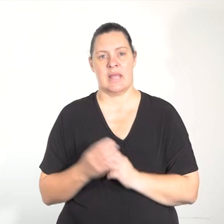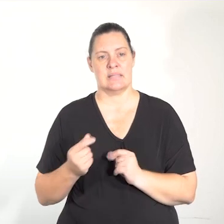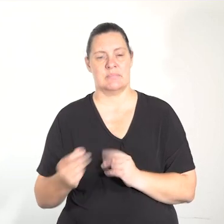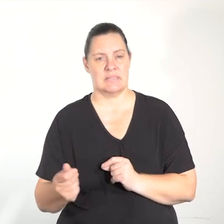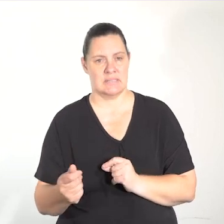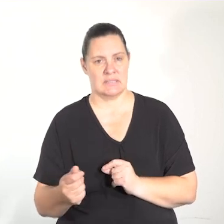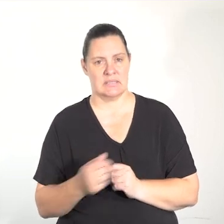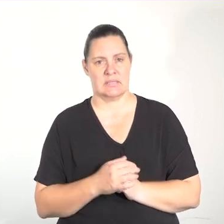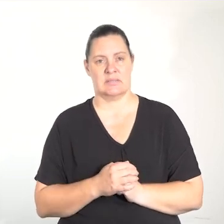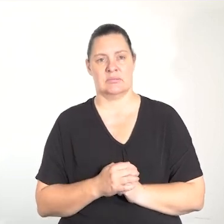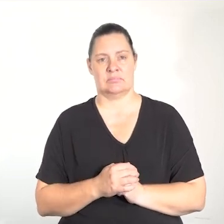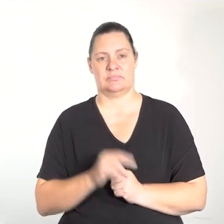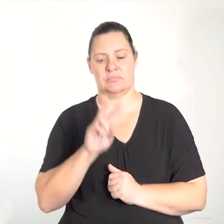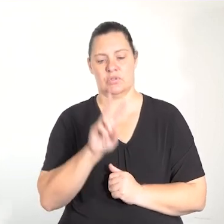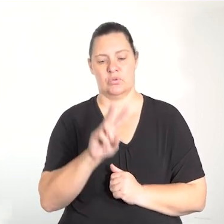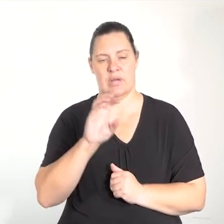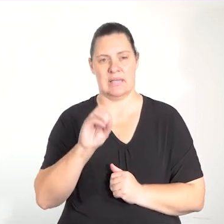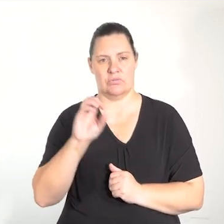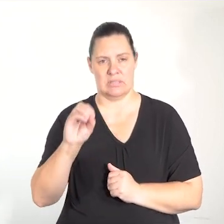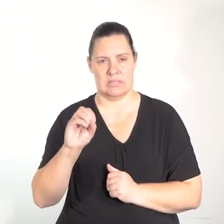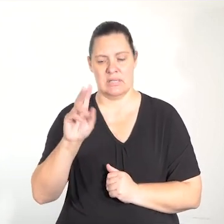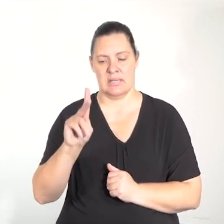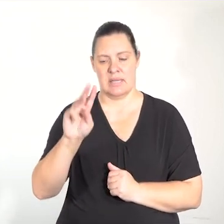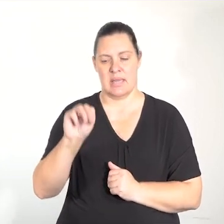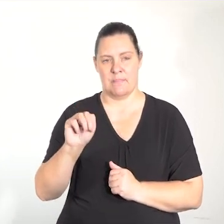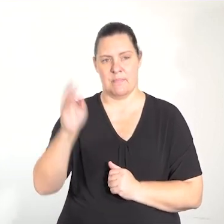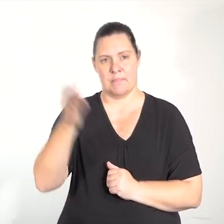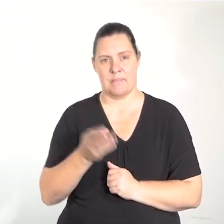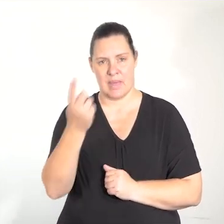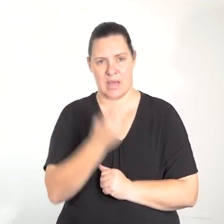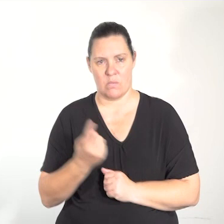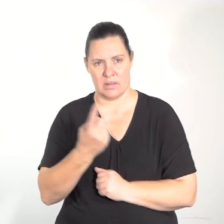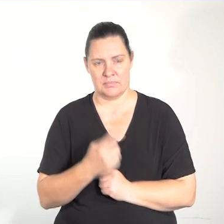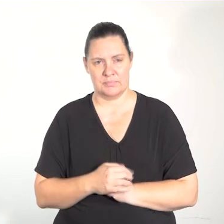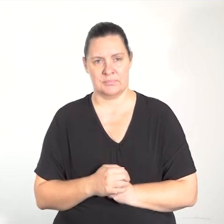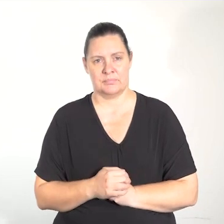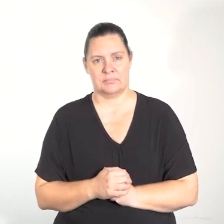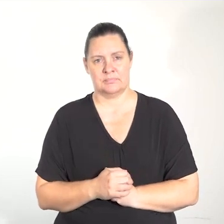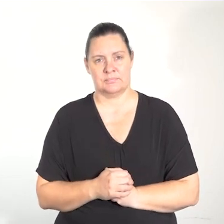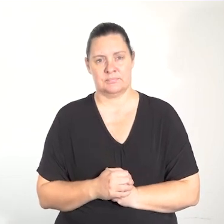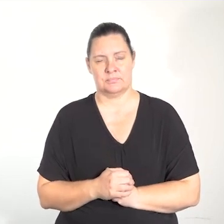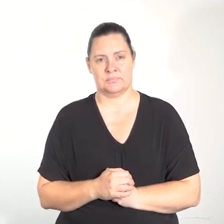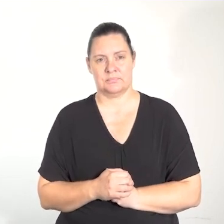And what was the speed? The speed was 200 kilometers per hour.